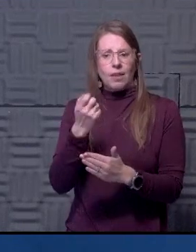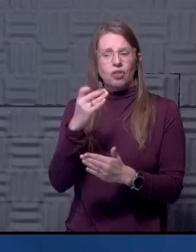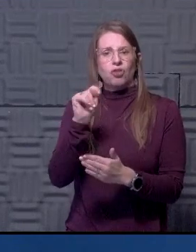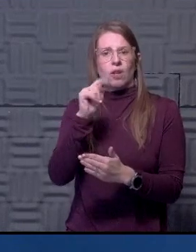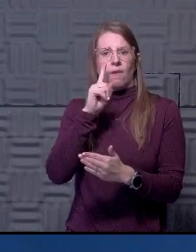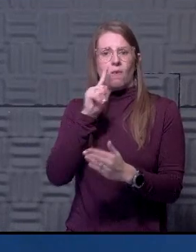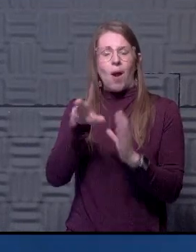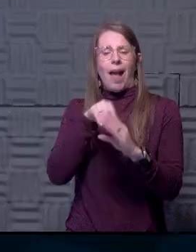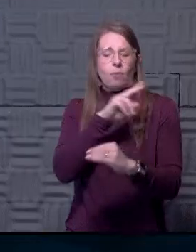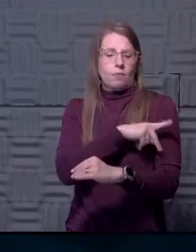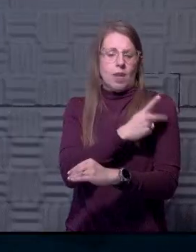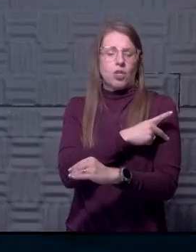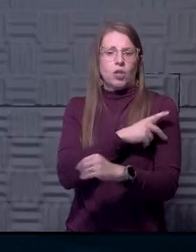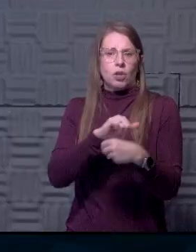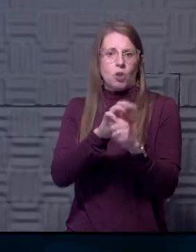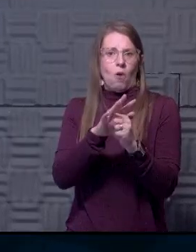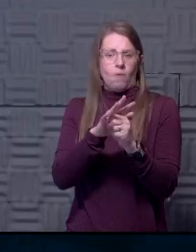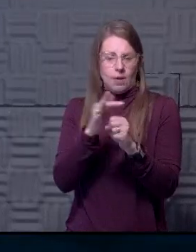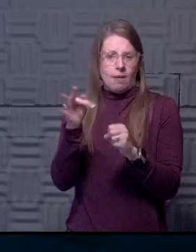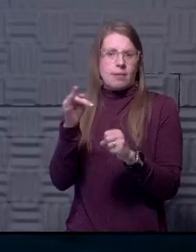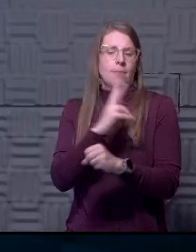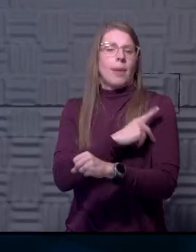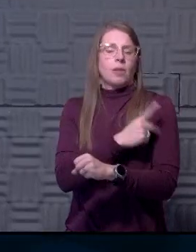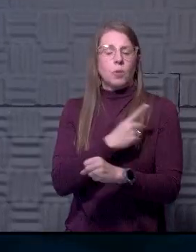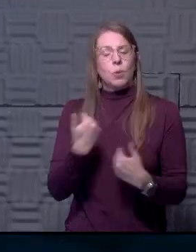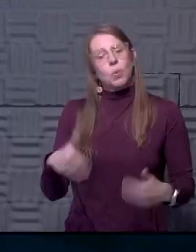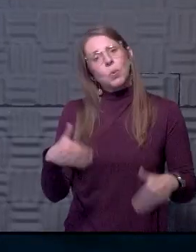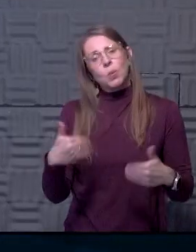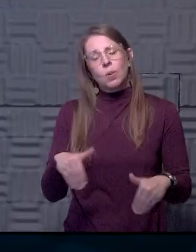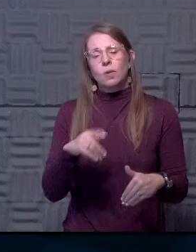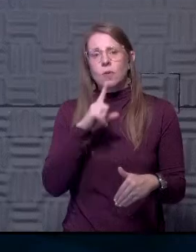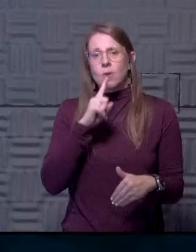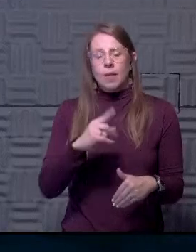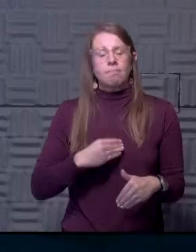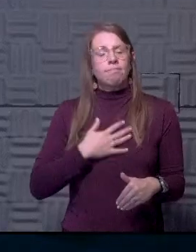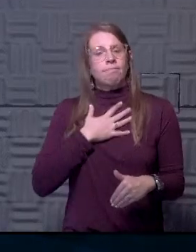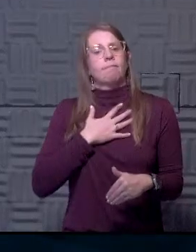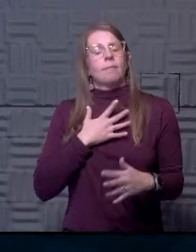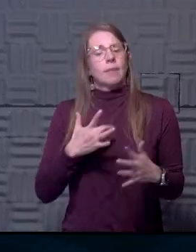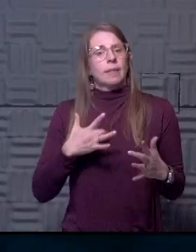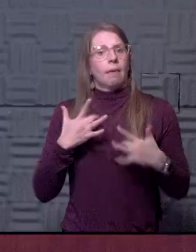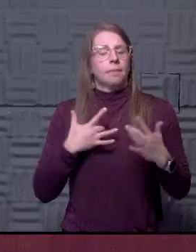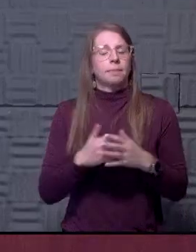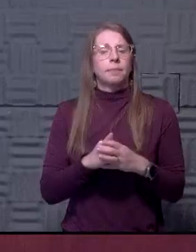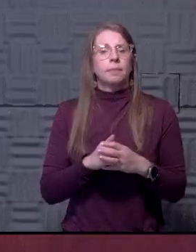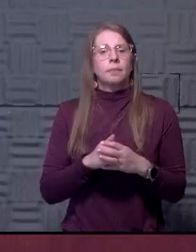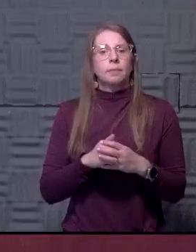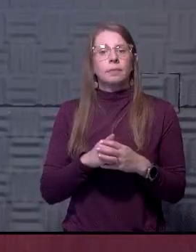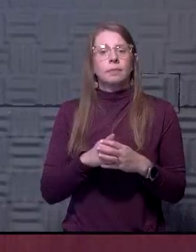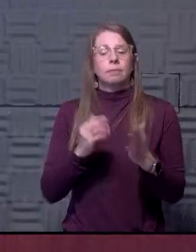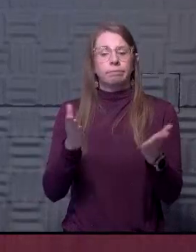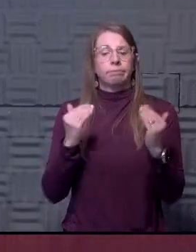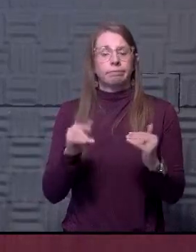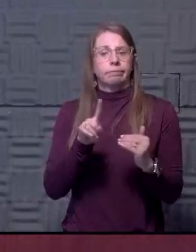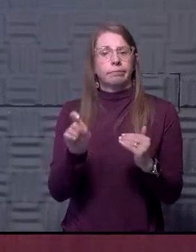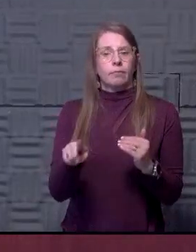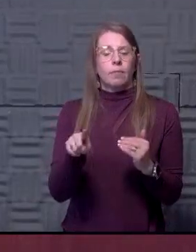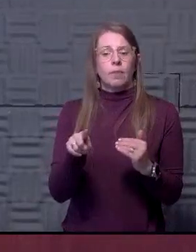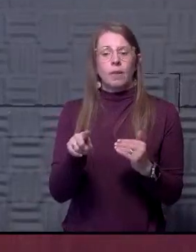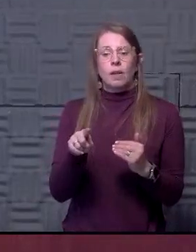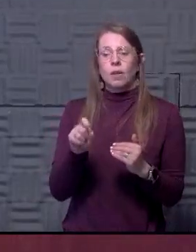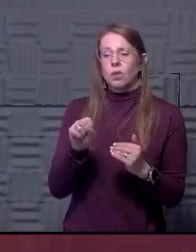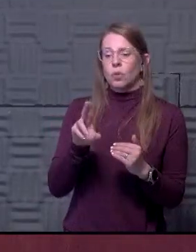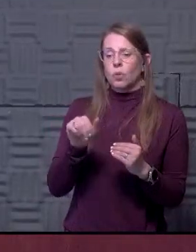COVID infections. That sounds really encouraging. So we'll talk more about that. But first, let's see if there's other questions out there. Susan wants to know, how effective